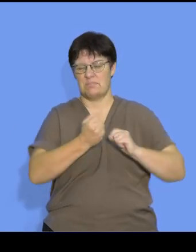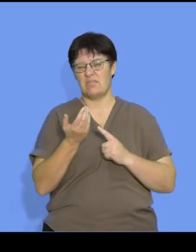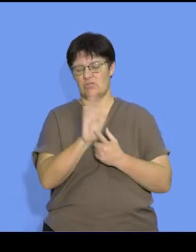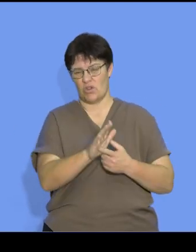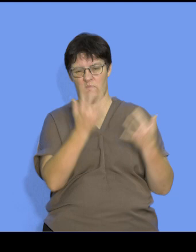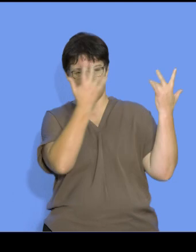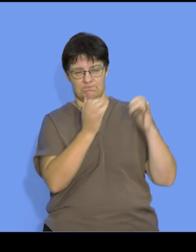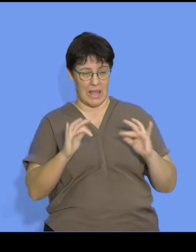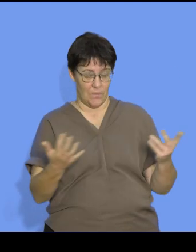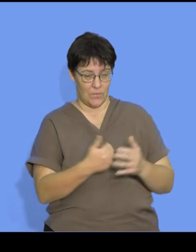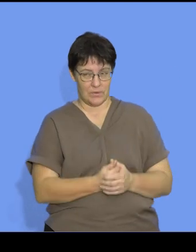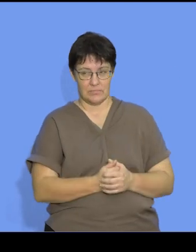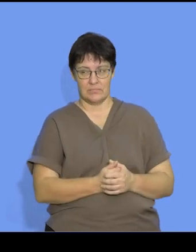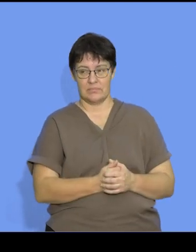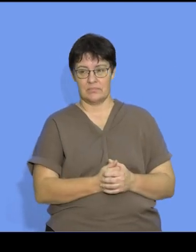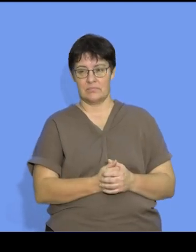for everyone.